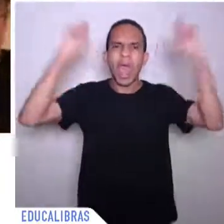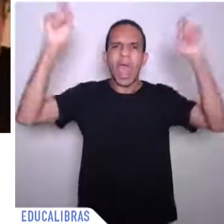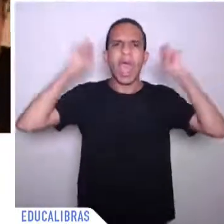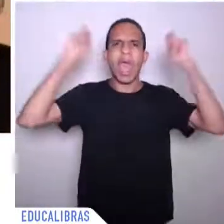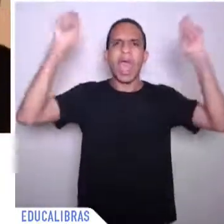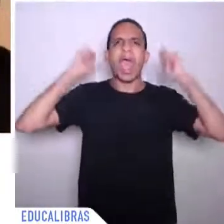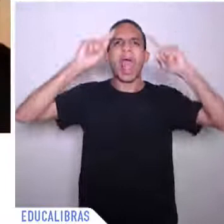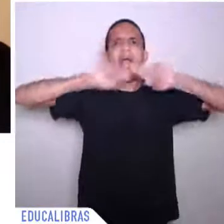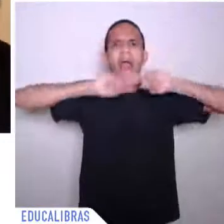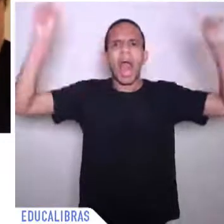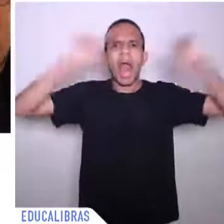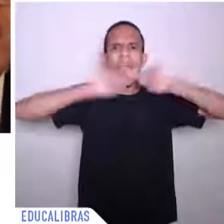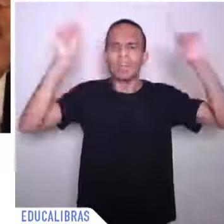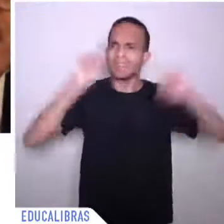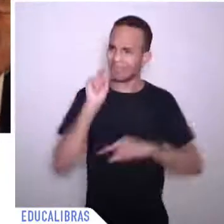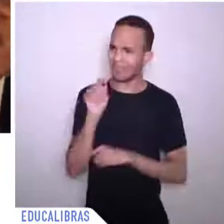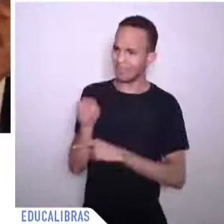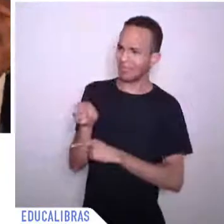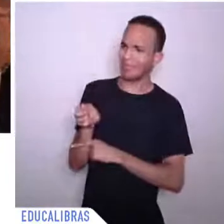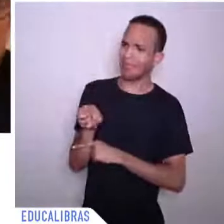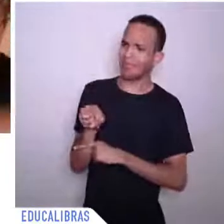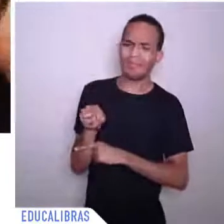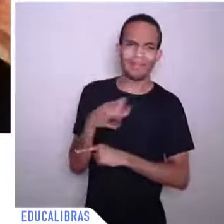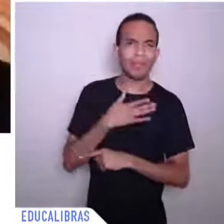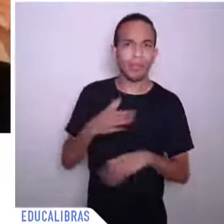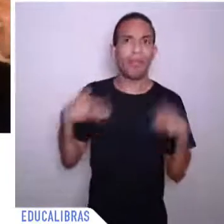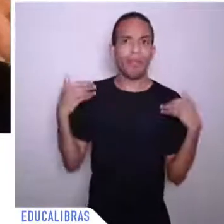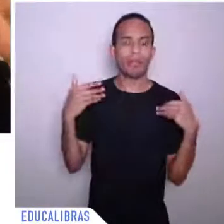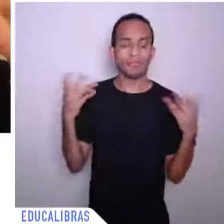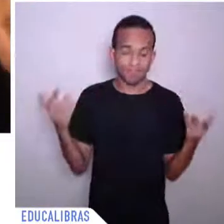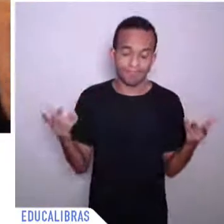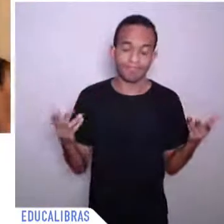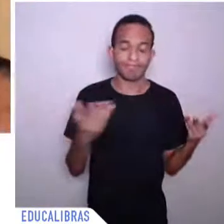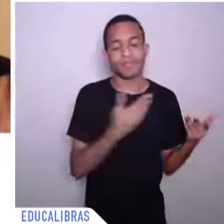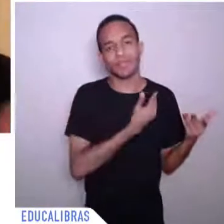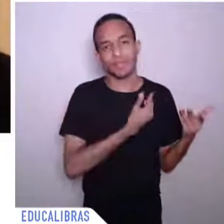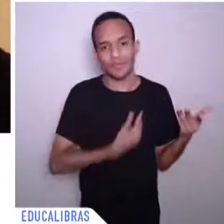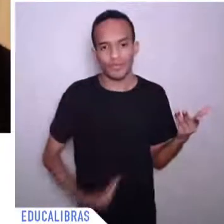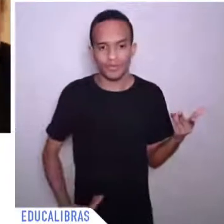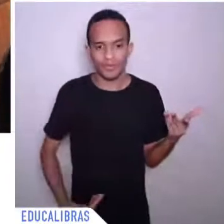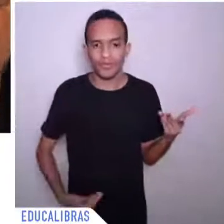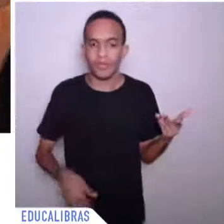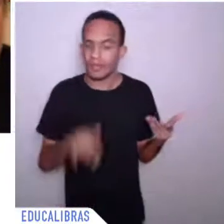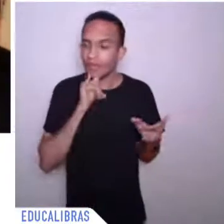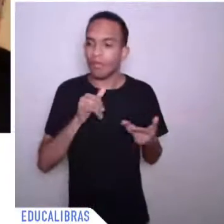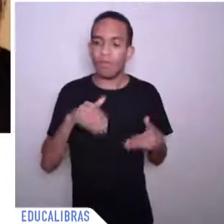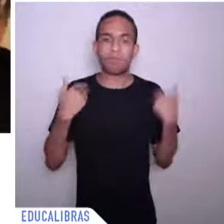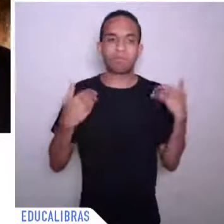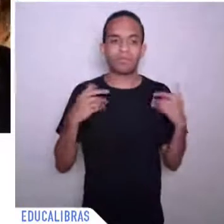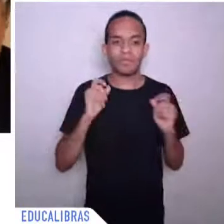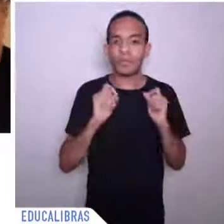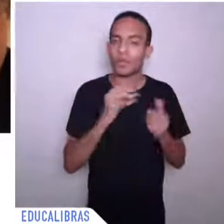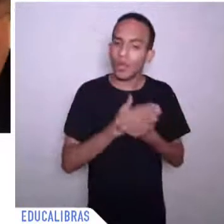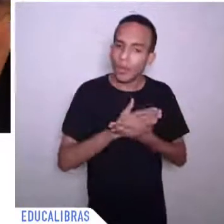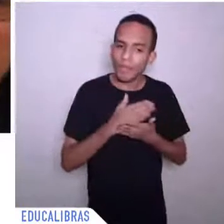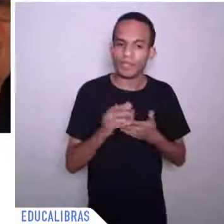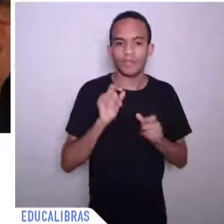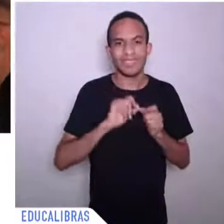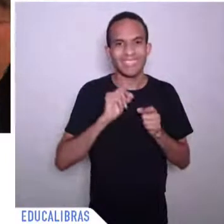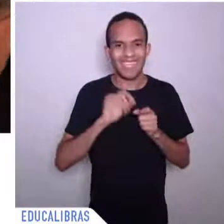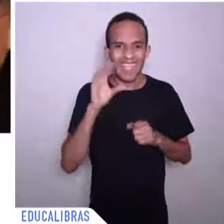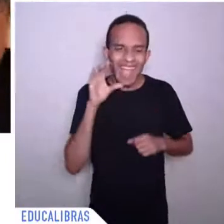We had no rules. Uh, we had contradicting claims from people on the streets. I was